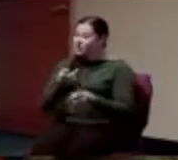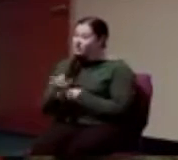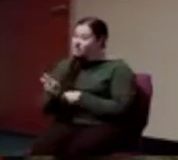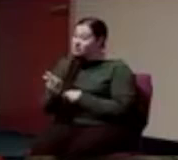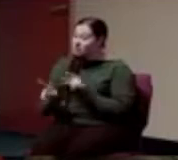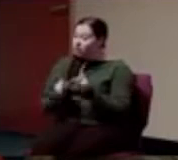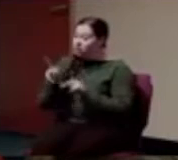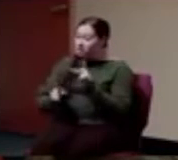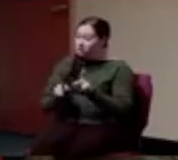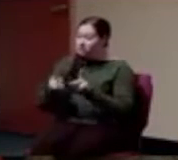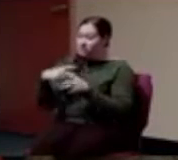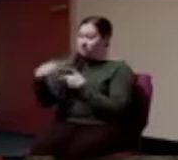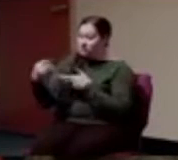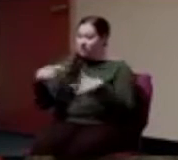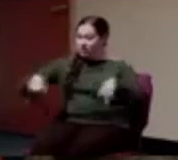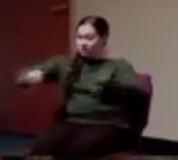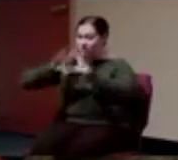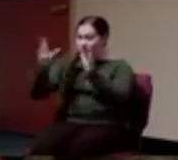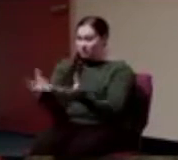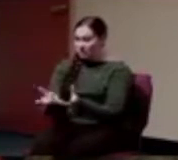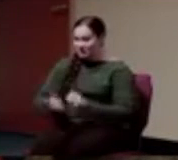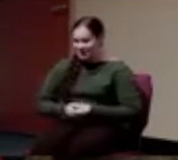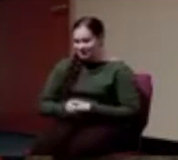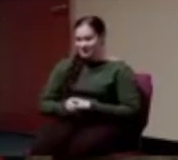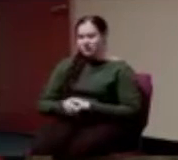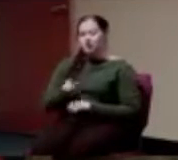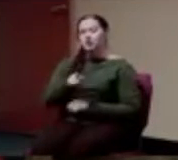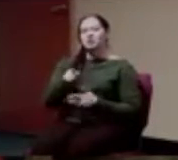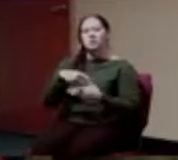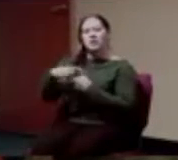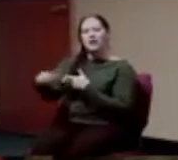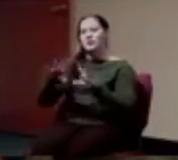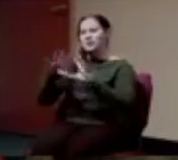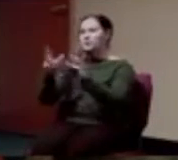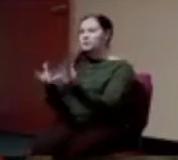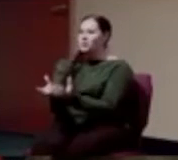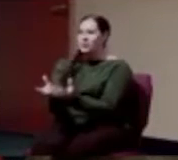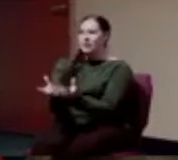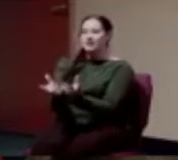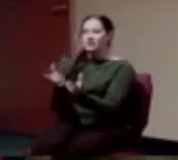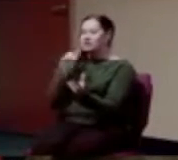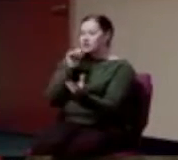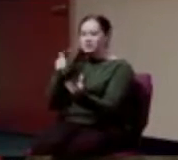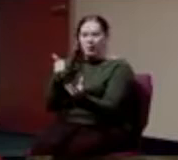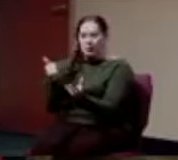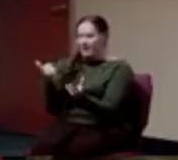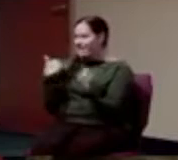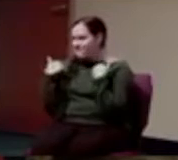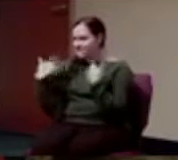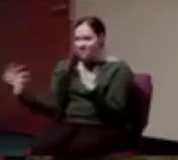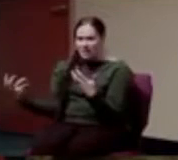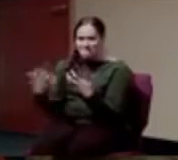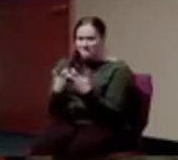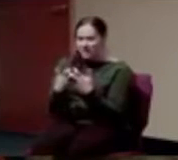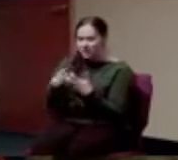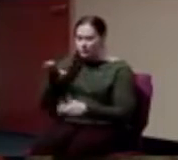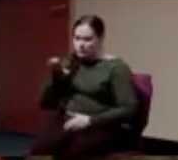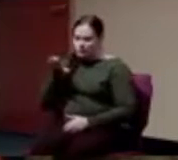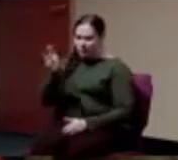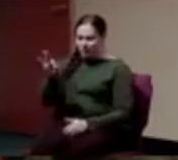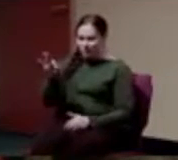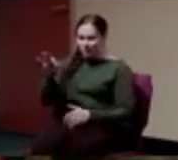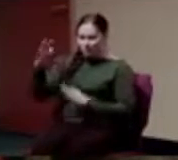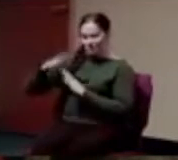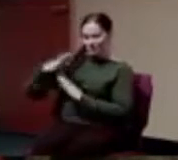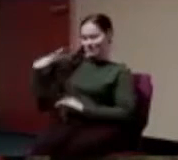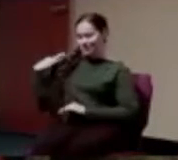shirts that we all had. And when you go out into the world, you're not always going to have the matching Christian Fellowship t-shirts to show who you belong to. You're not always